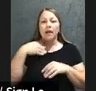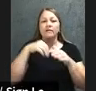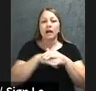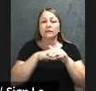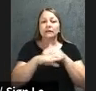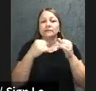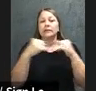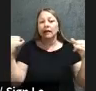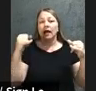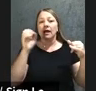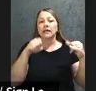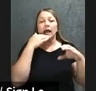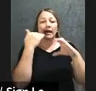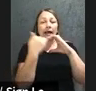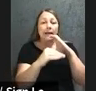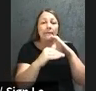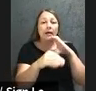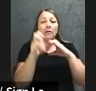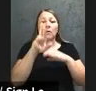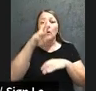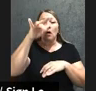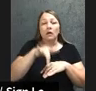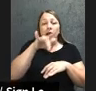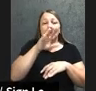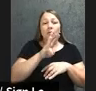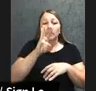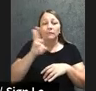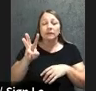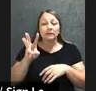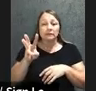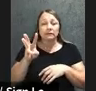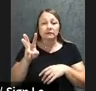where you can email them, you can go to their link, you can go to their